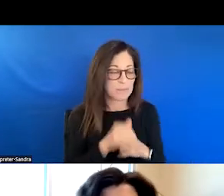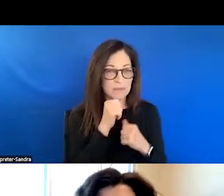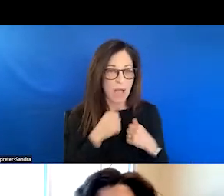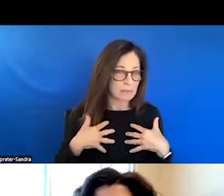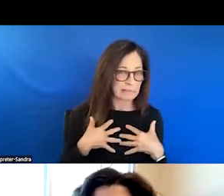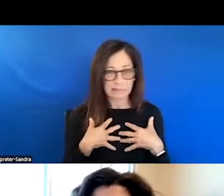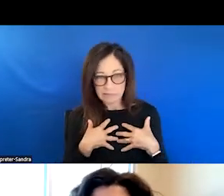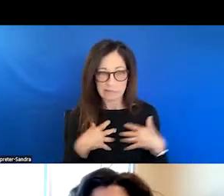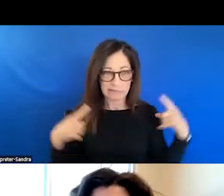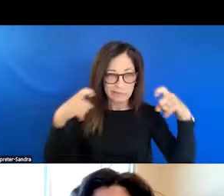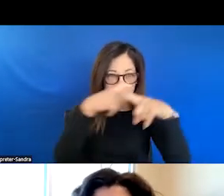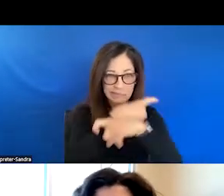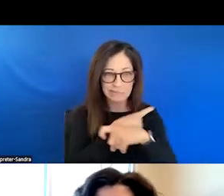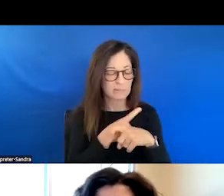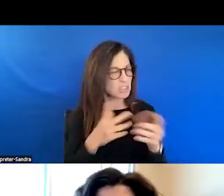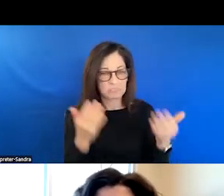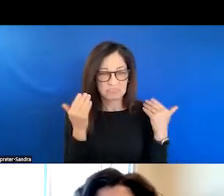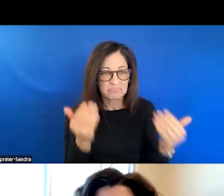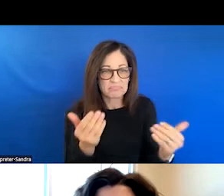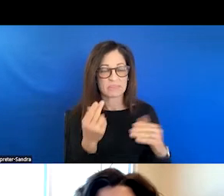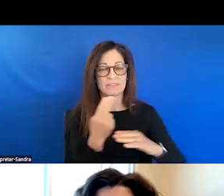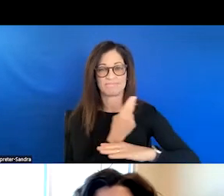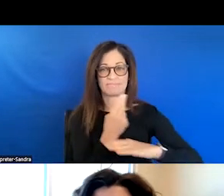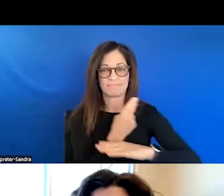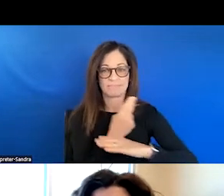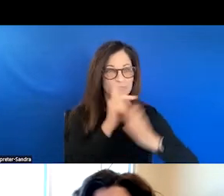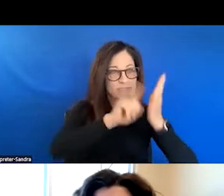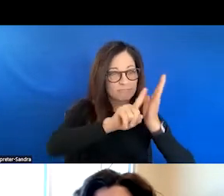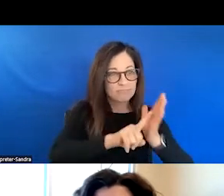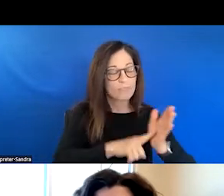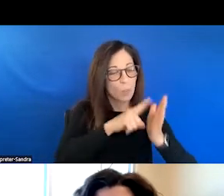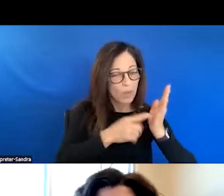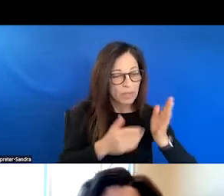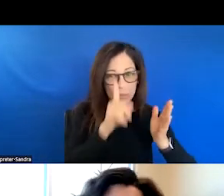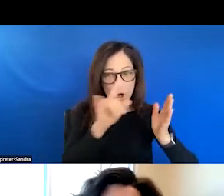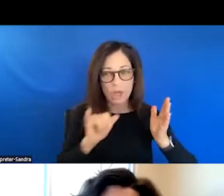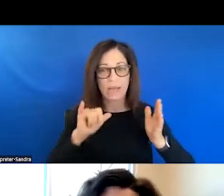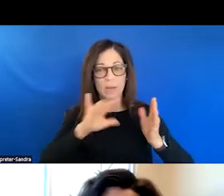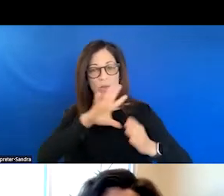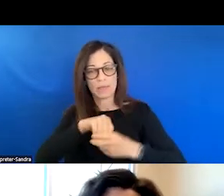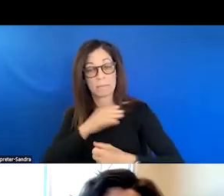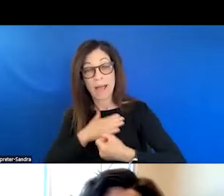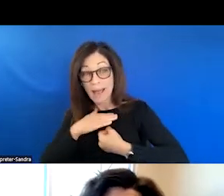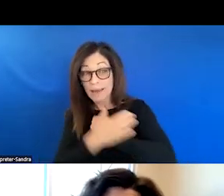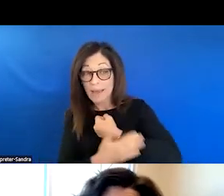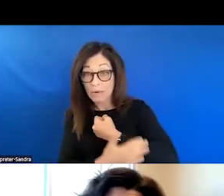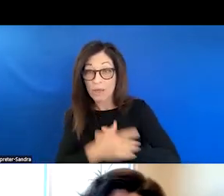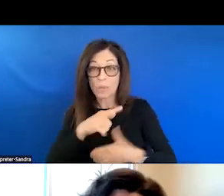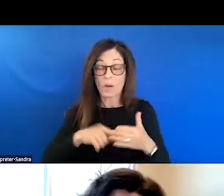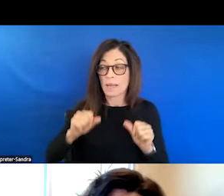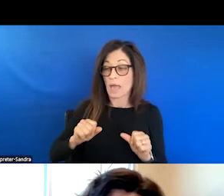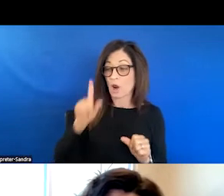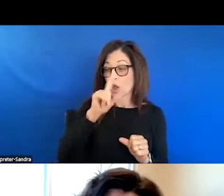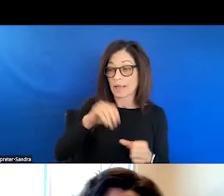intimidating to jump in there and start exploring what things look like in my county, what they can look like in my